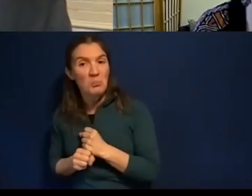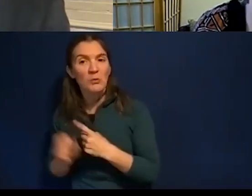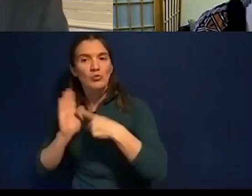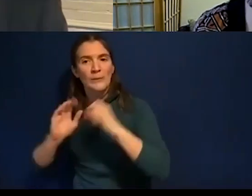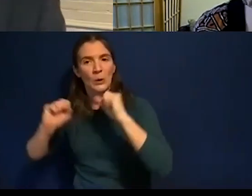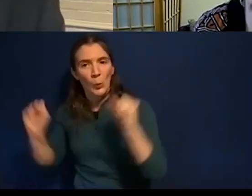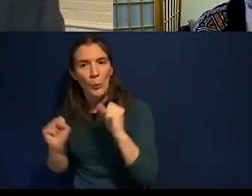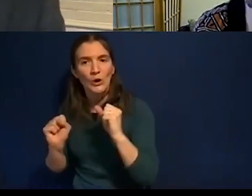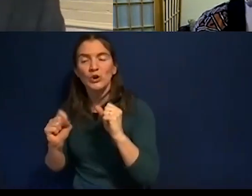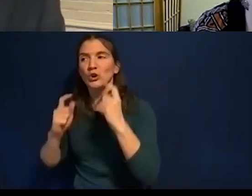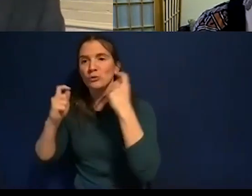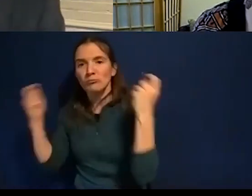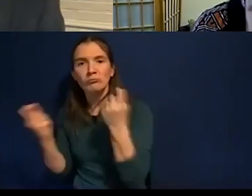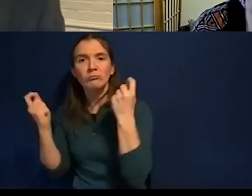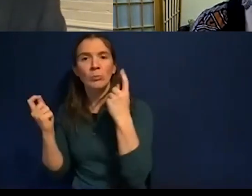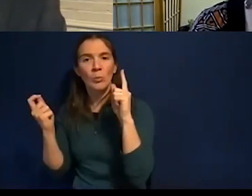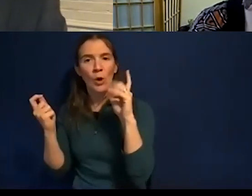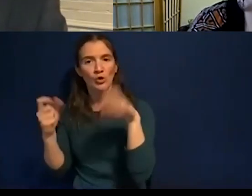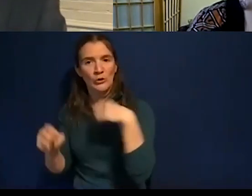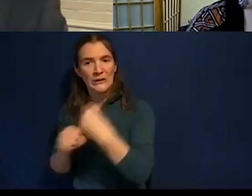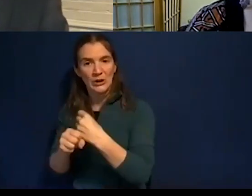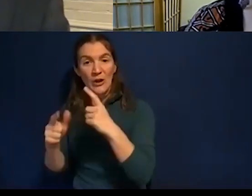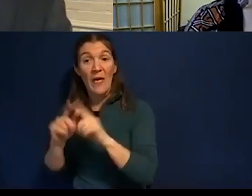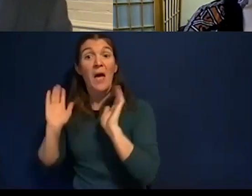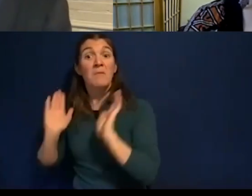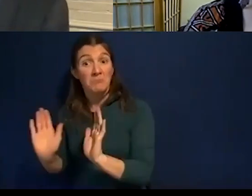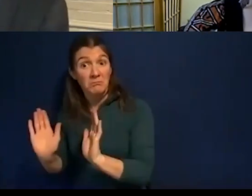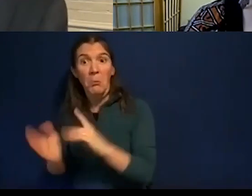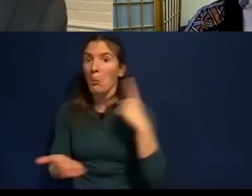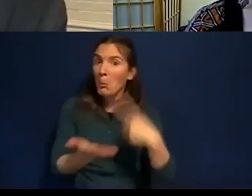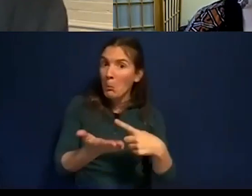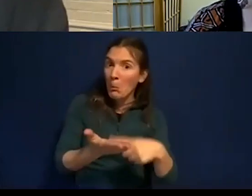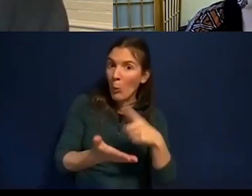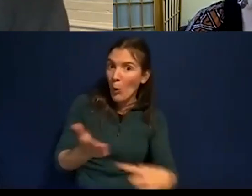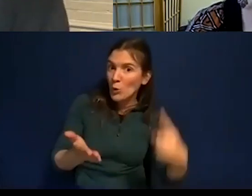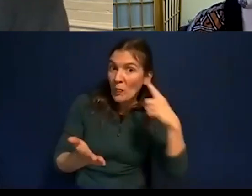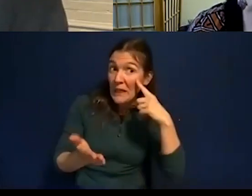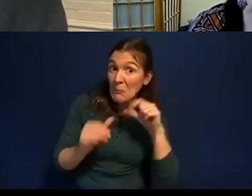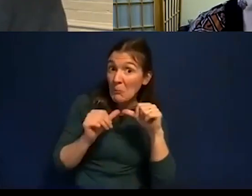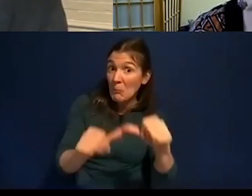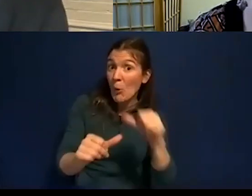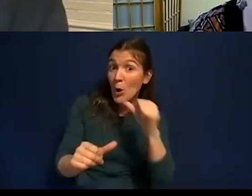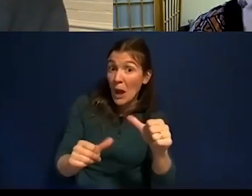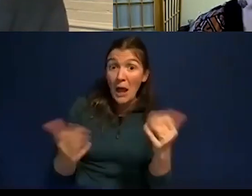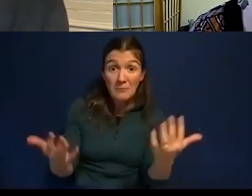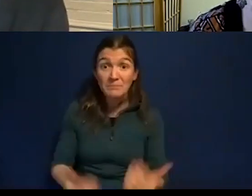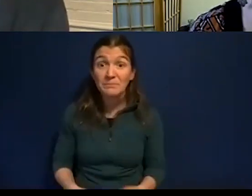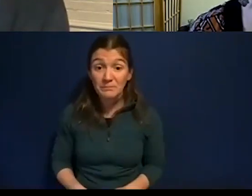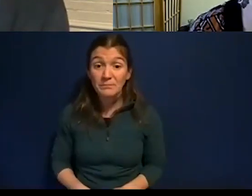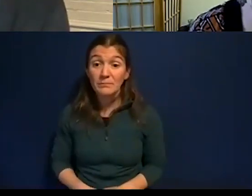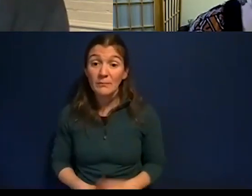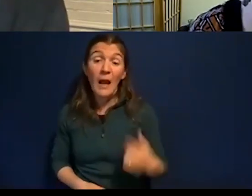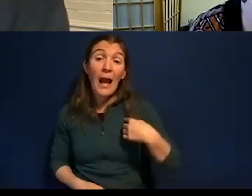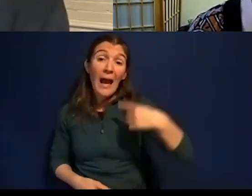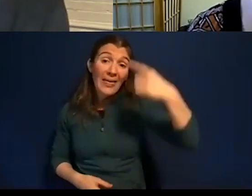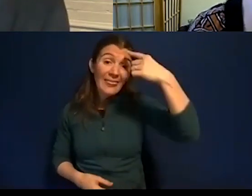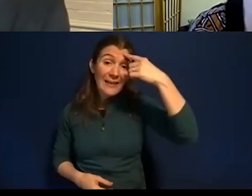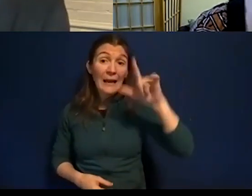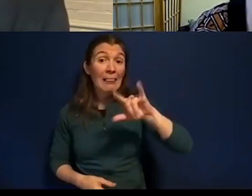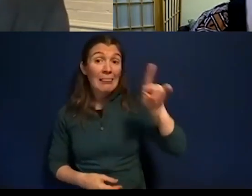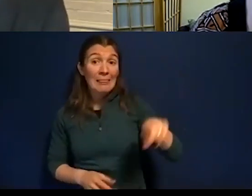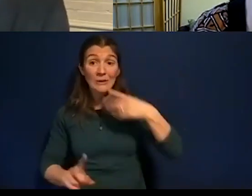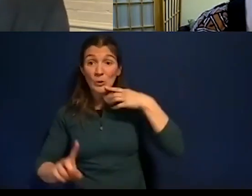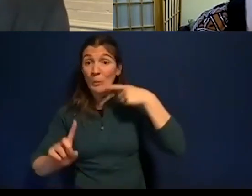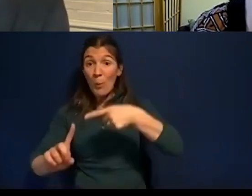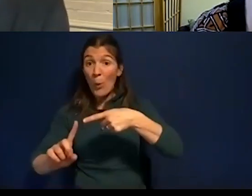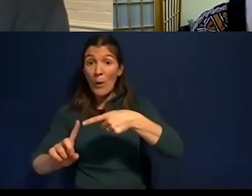very special winter. And then let's come back to it and see how we feel about it. Yes, we do, yeah. And I think that, Liz, your point about,